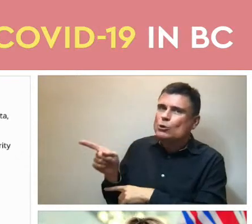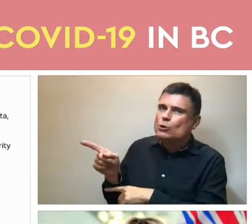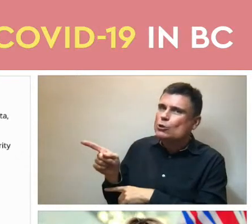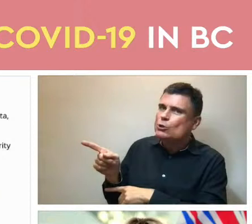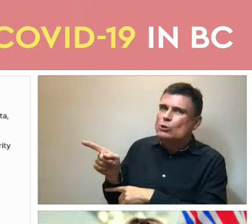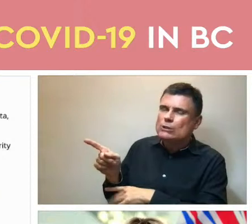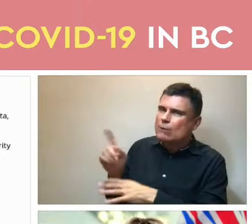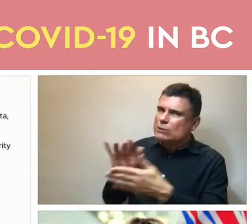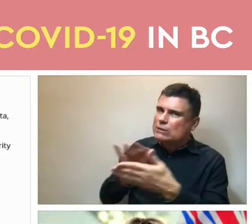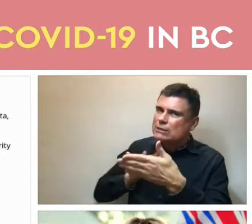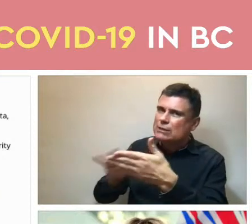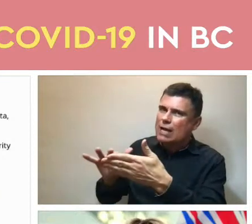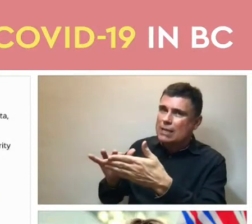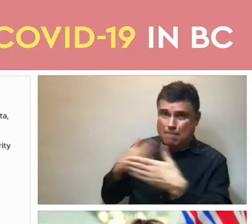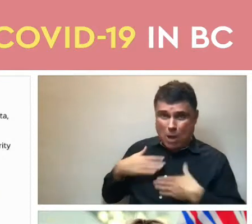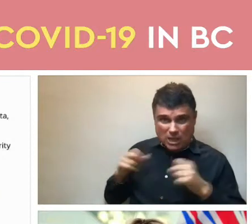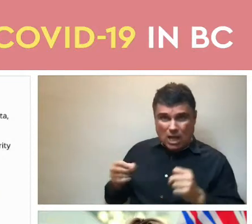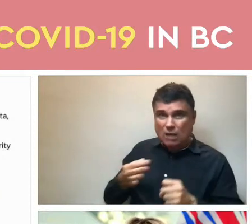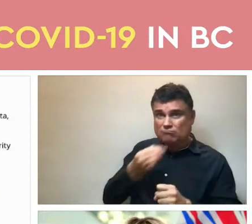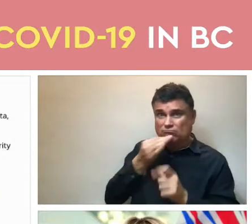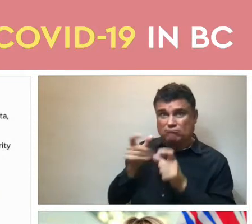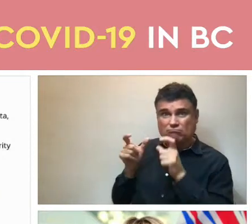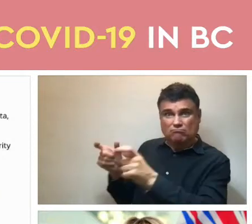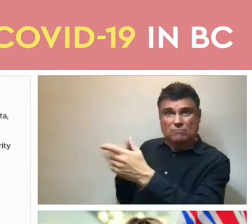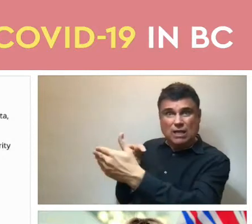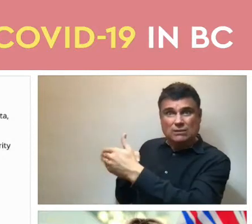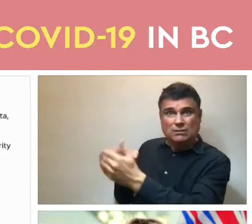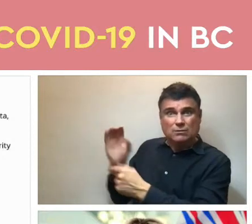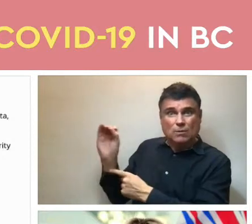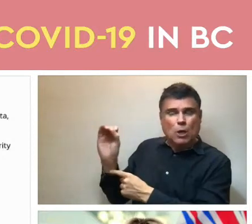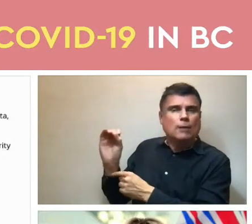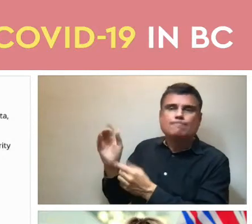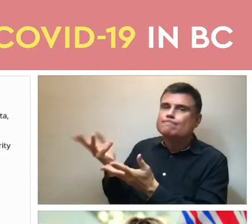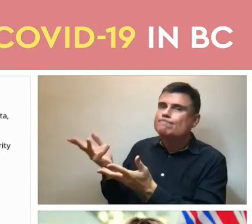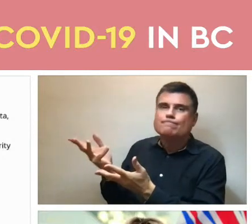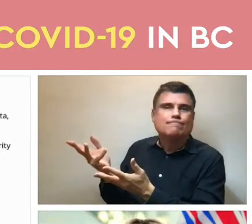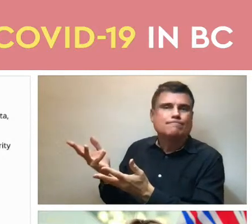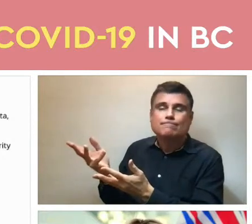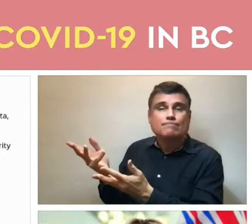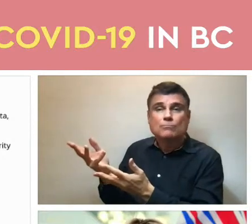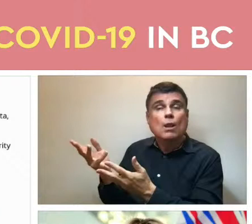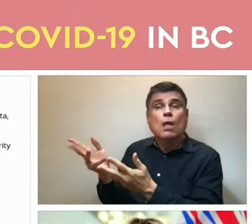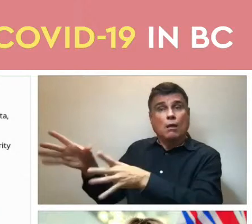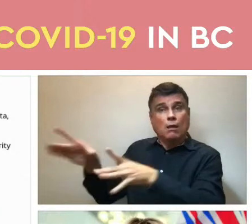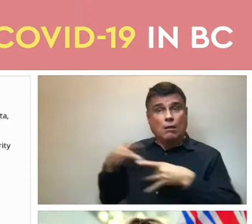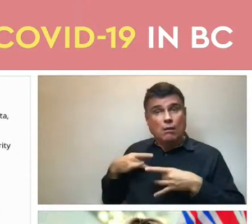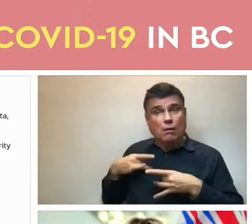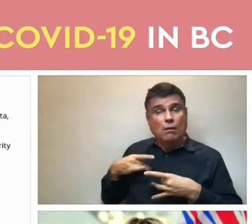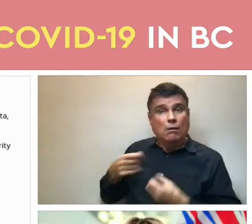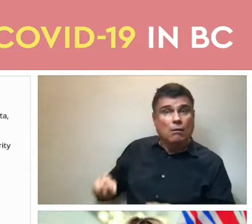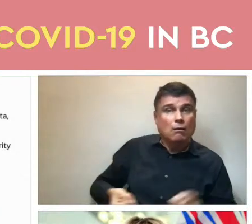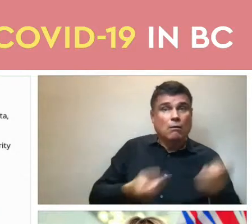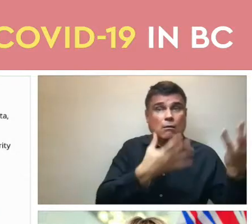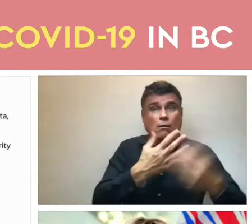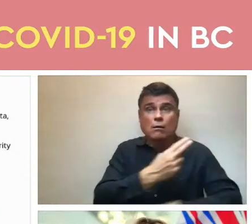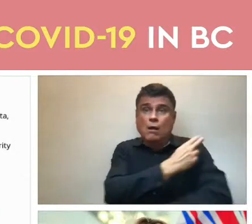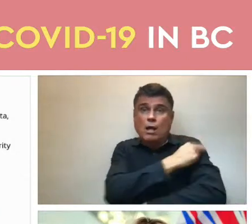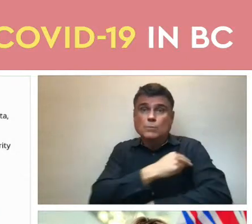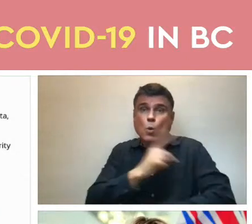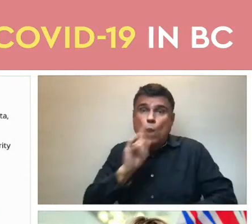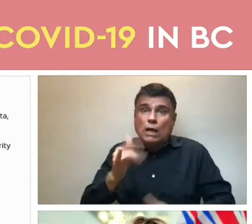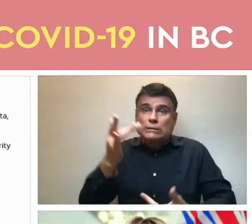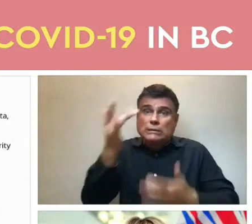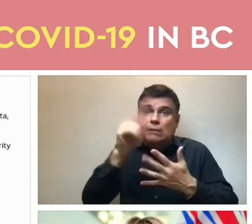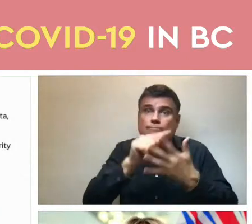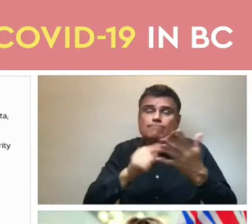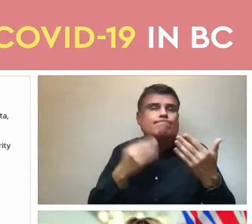the people who go to hospital. But what we do know is if cases go up, the percentage of people that end up needing